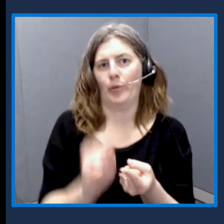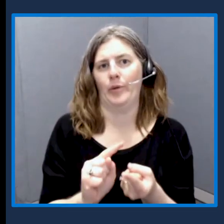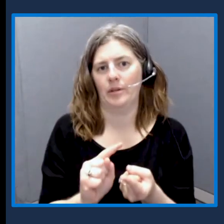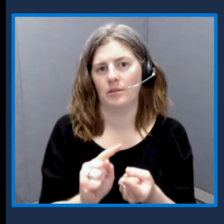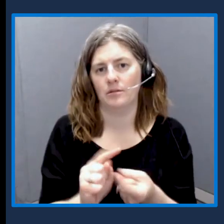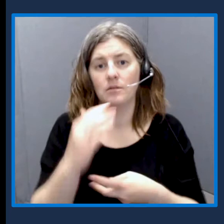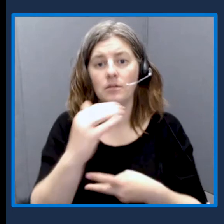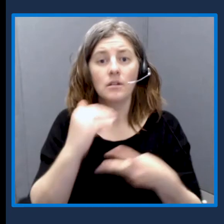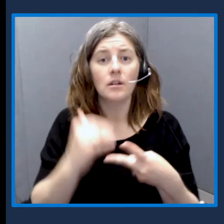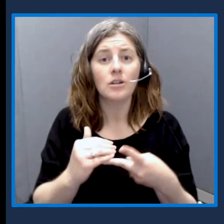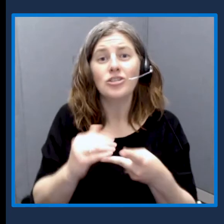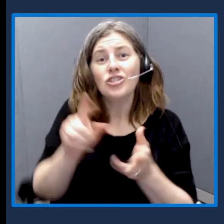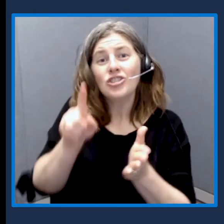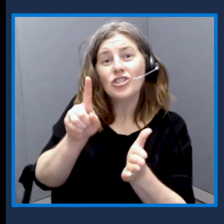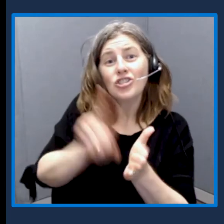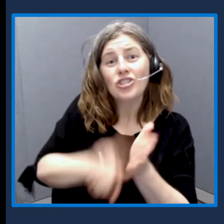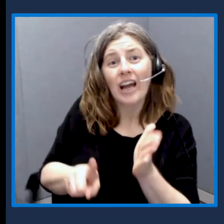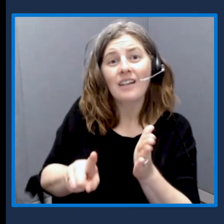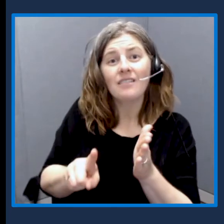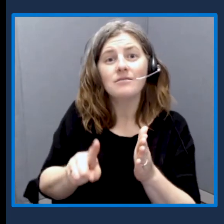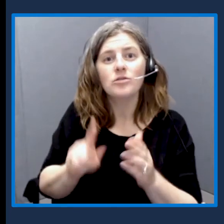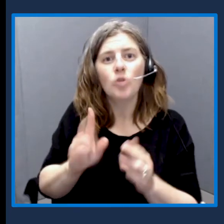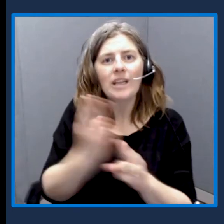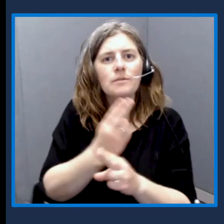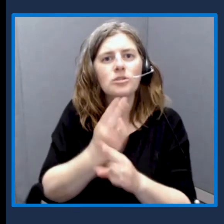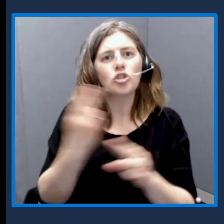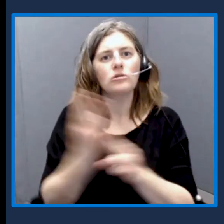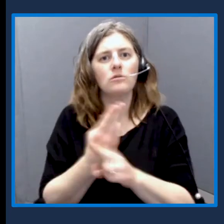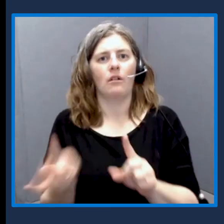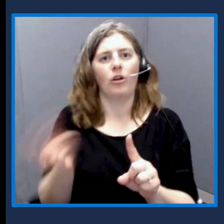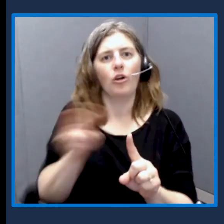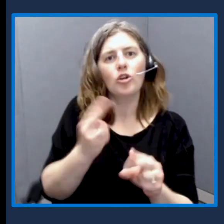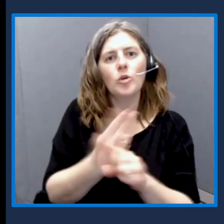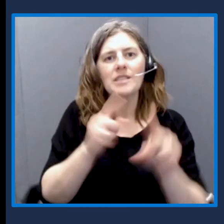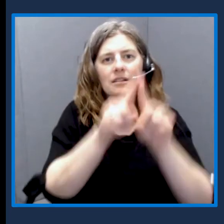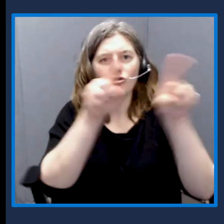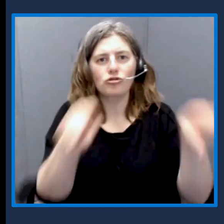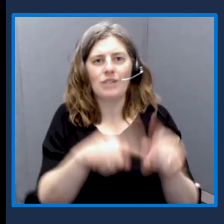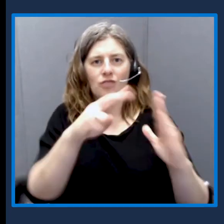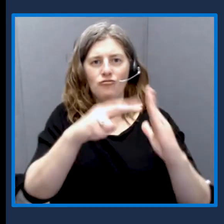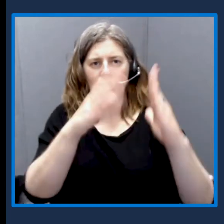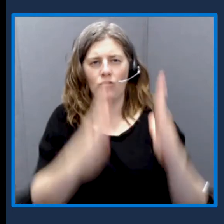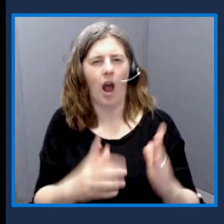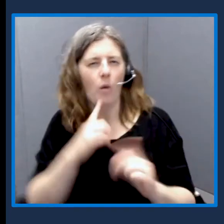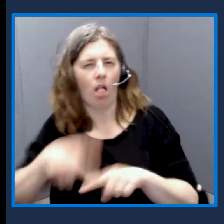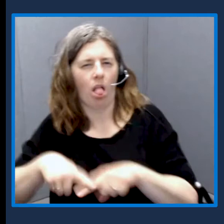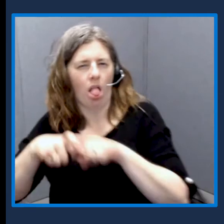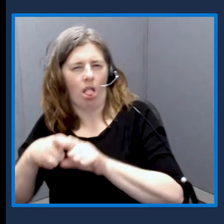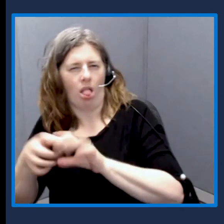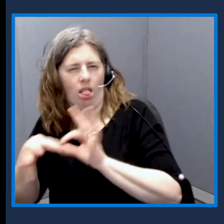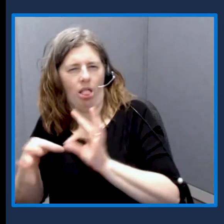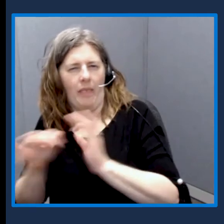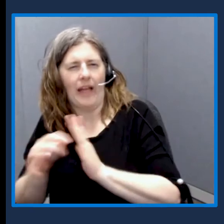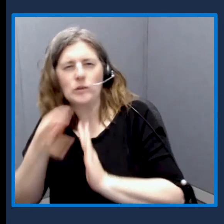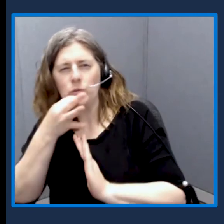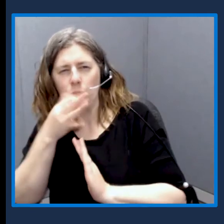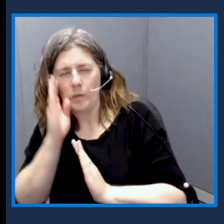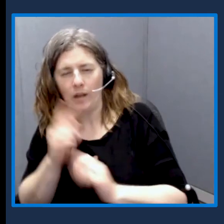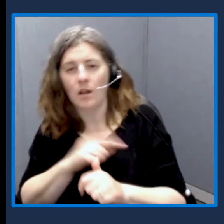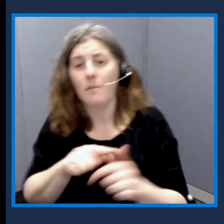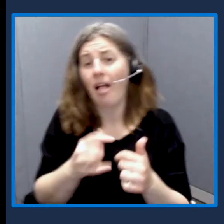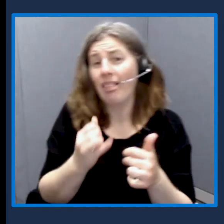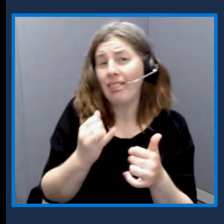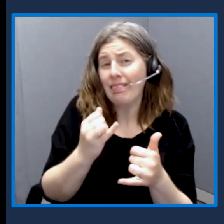check your experience with a screen reader, and we'll talk a little bit more about that next. But last